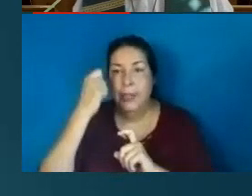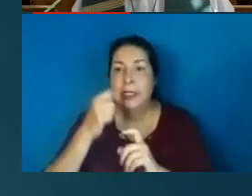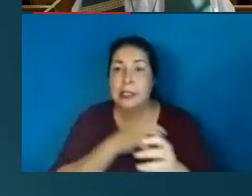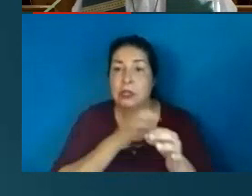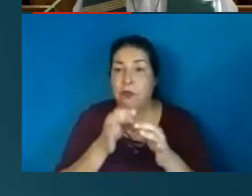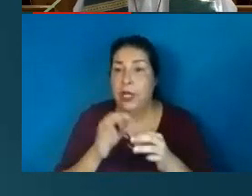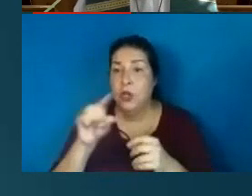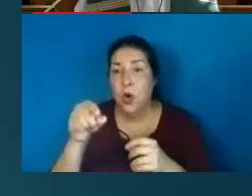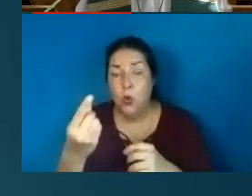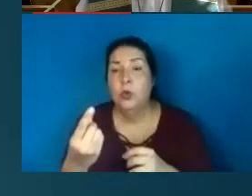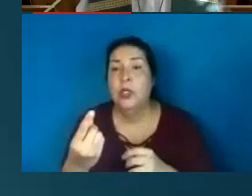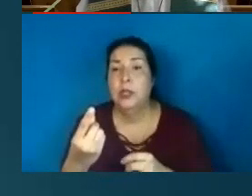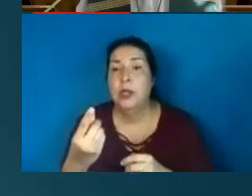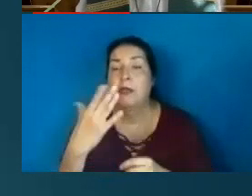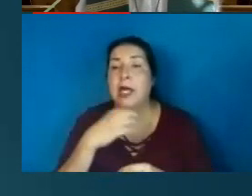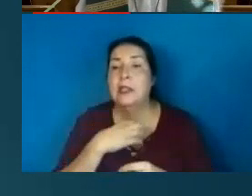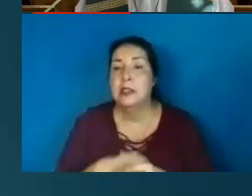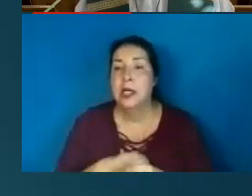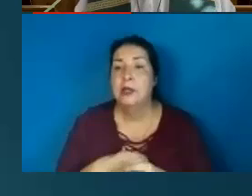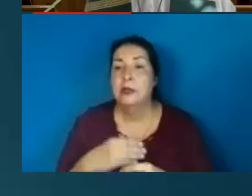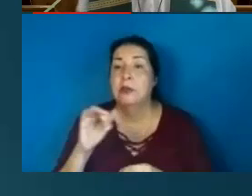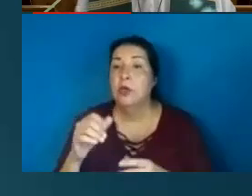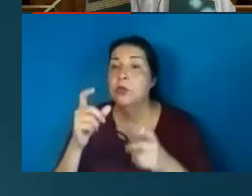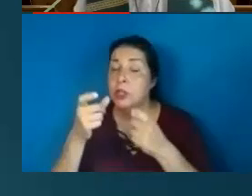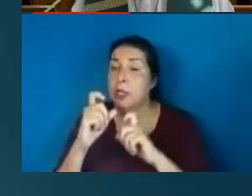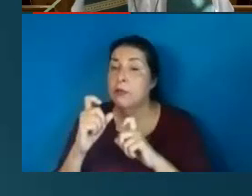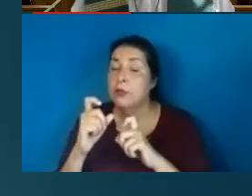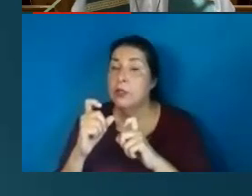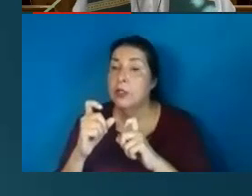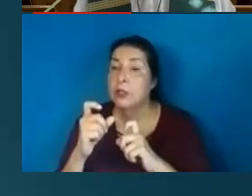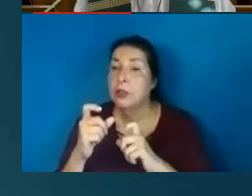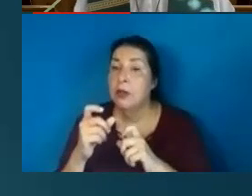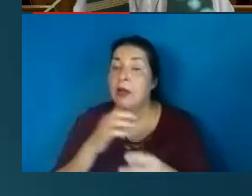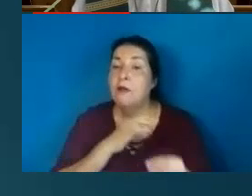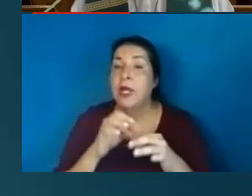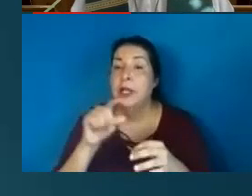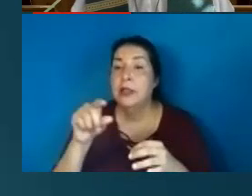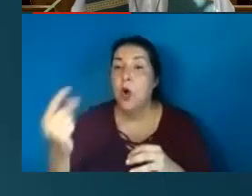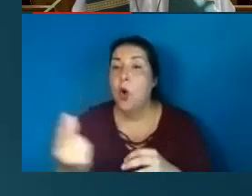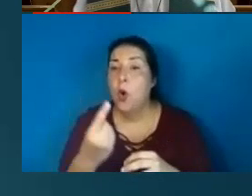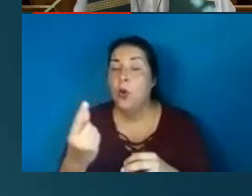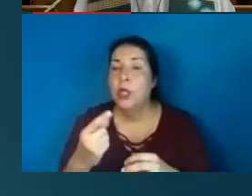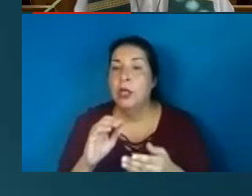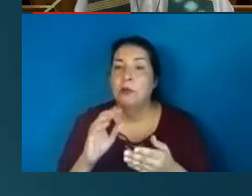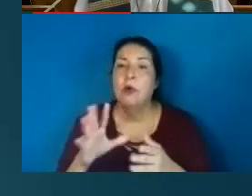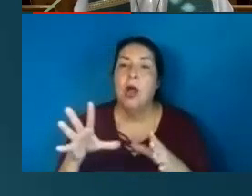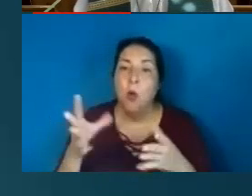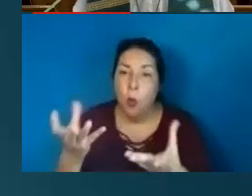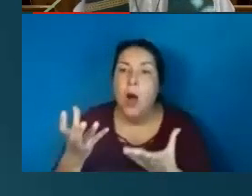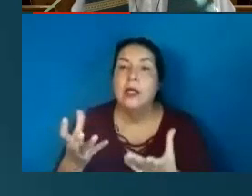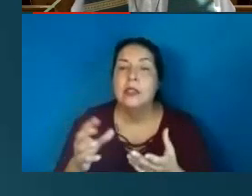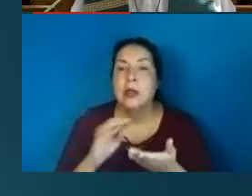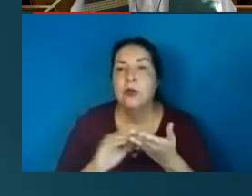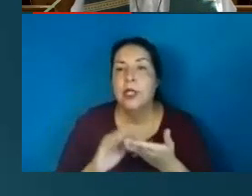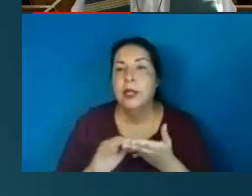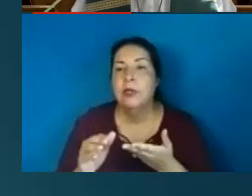alone that desires these gifts. Faith alone craves the forgiveness Jesus won on the cross and